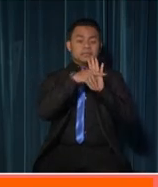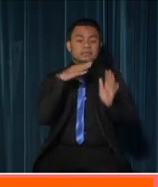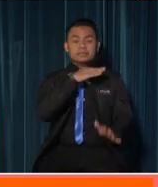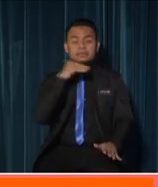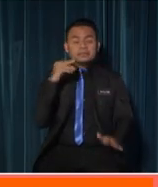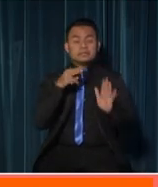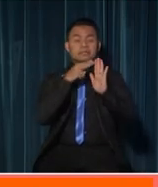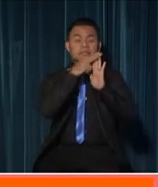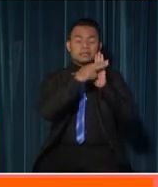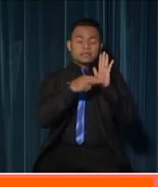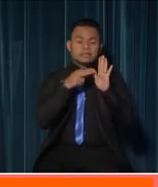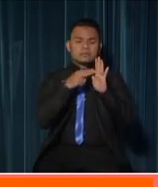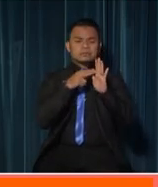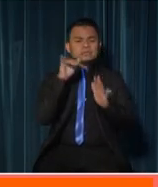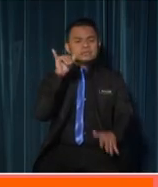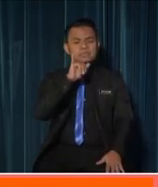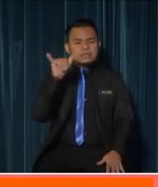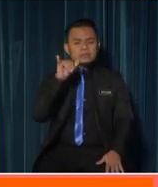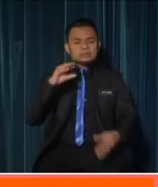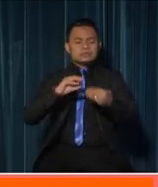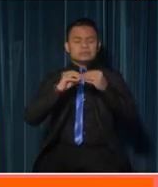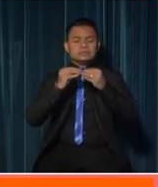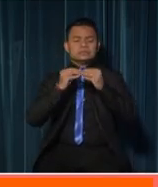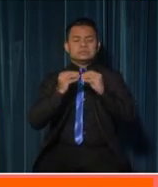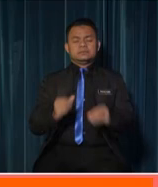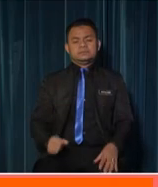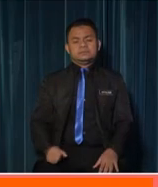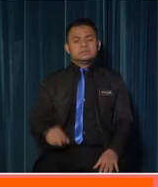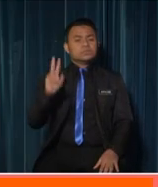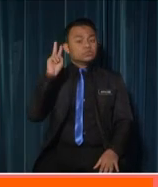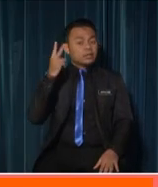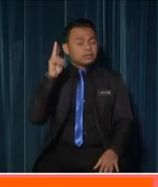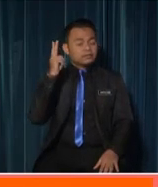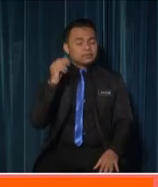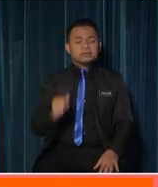hand are at the same number, 12.